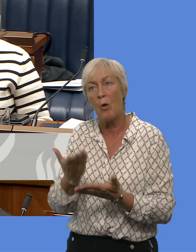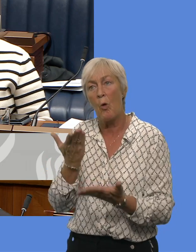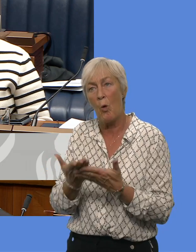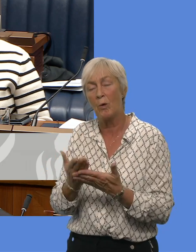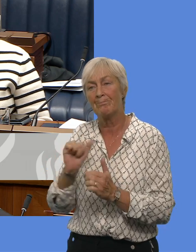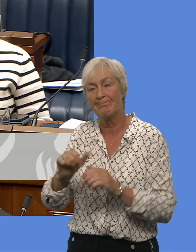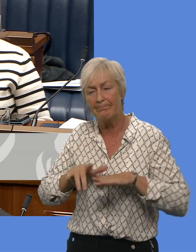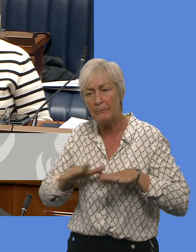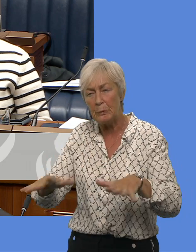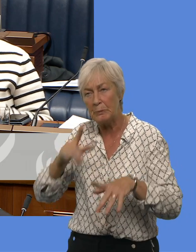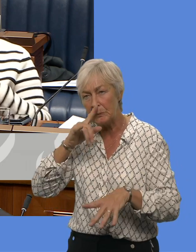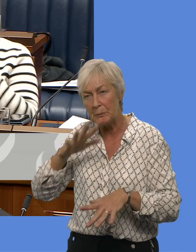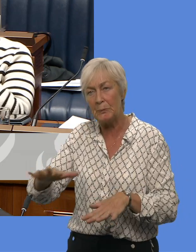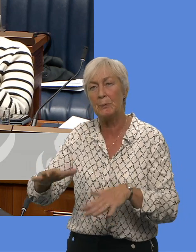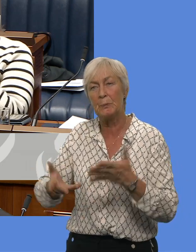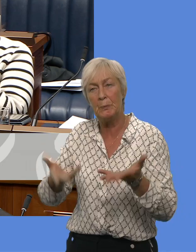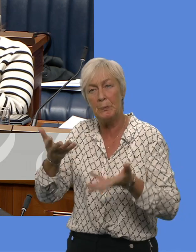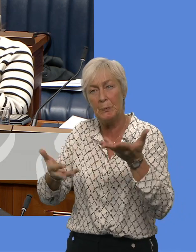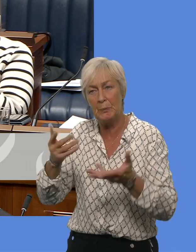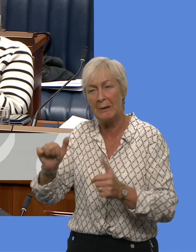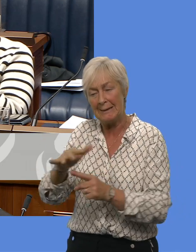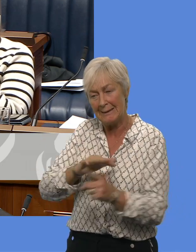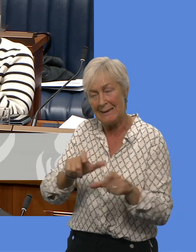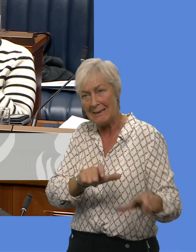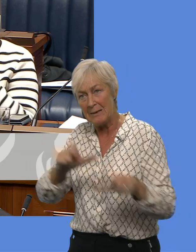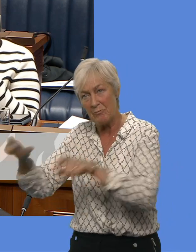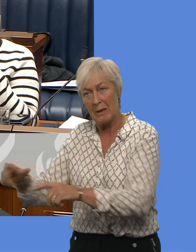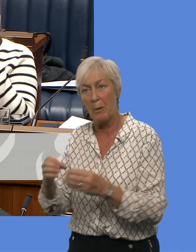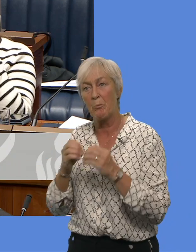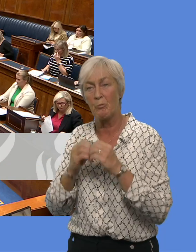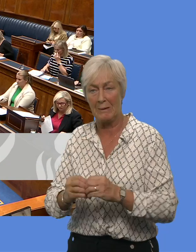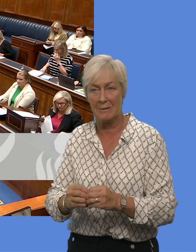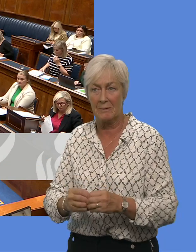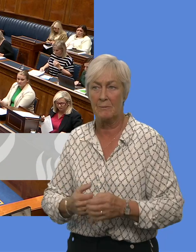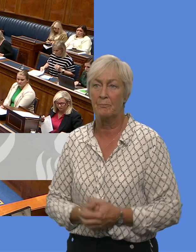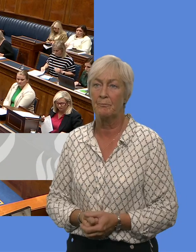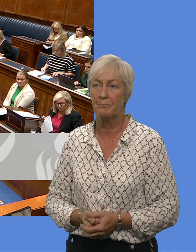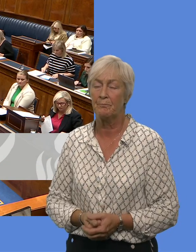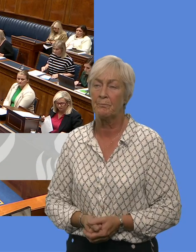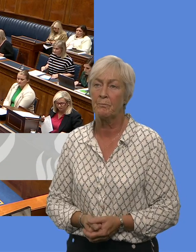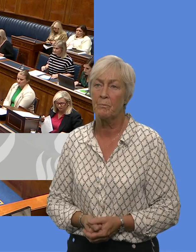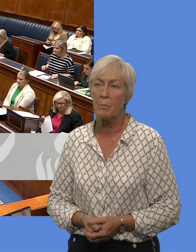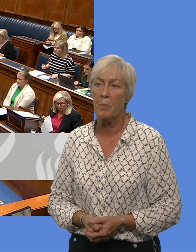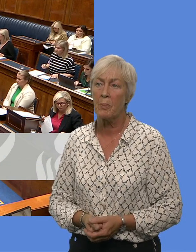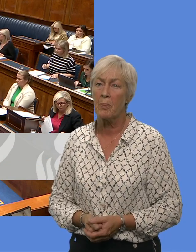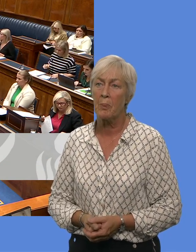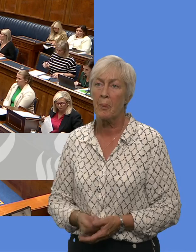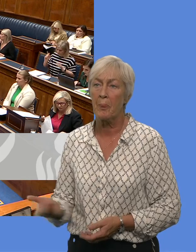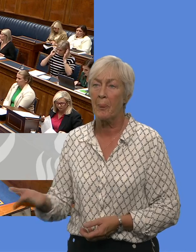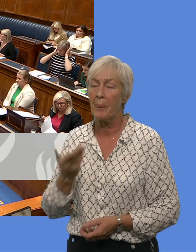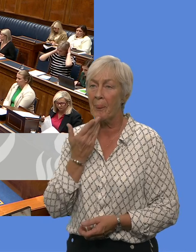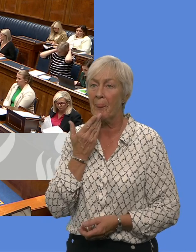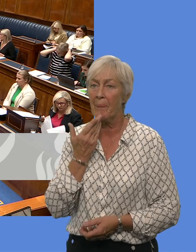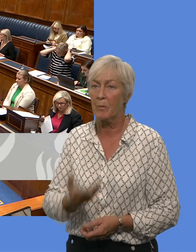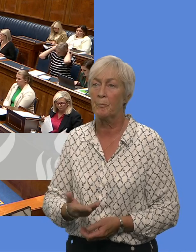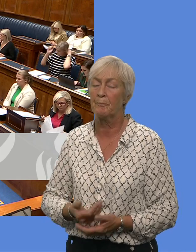ammonia controls within planning, promoting sustainable environmental practices. Ms Dodds. Thank you, Mr.